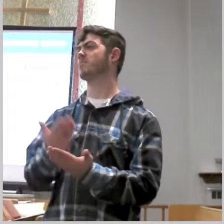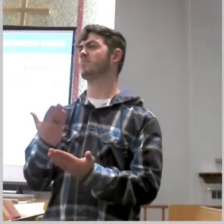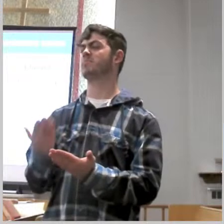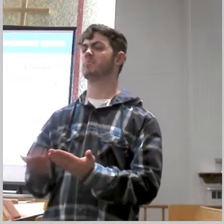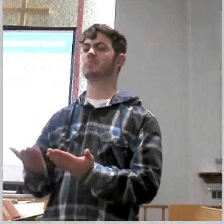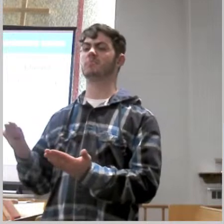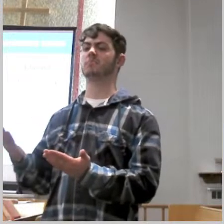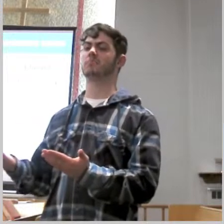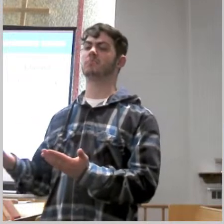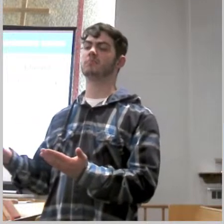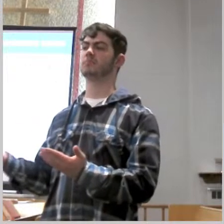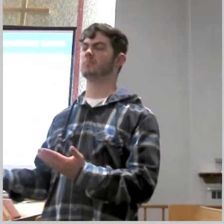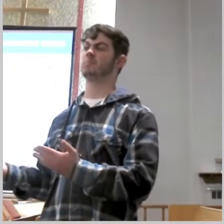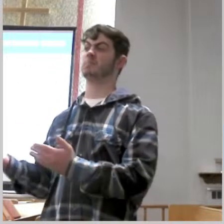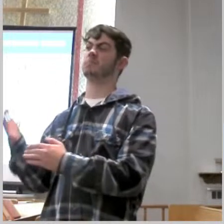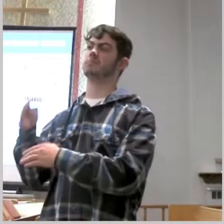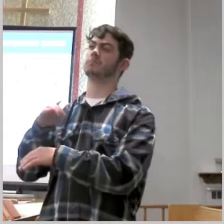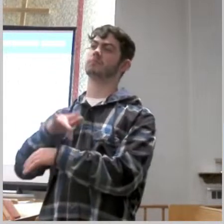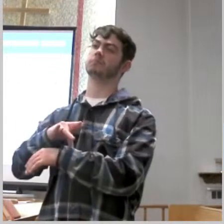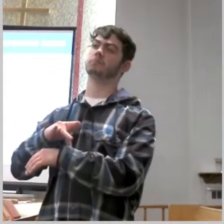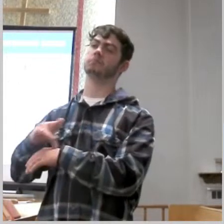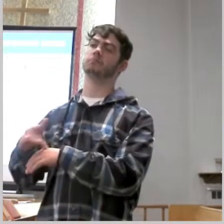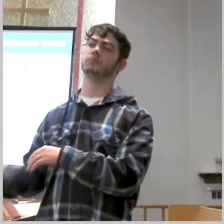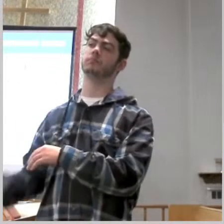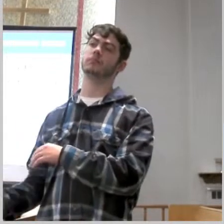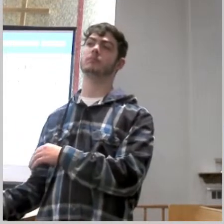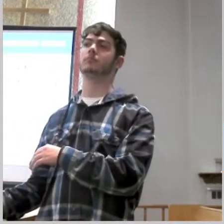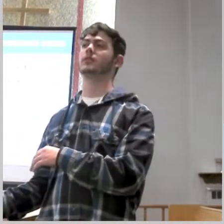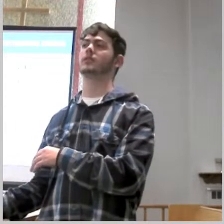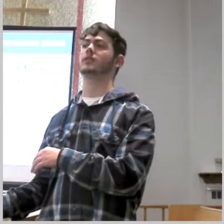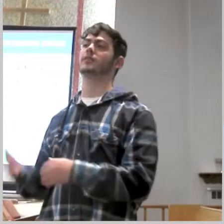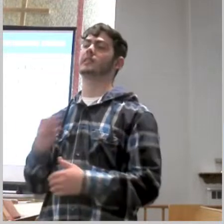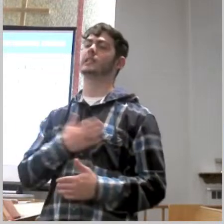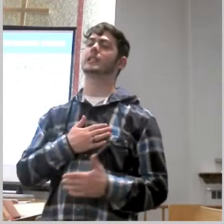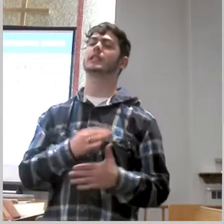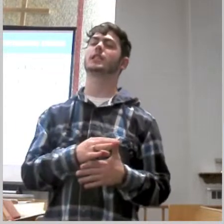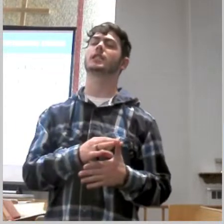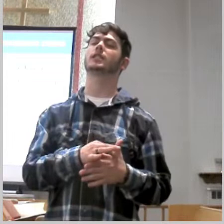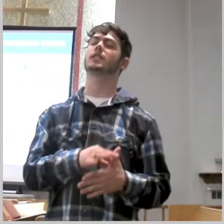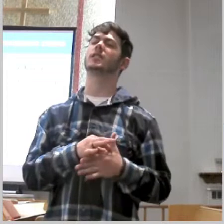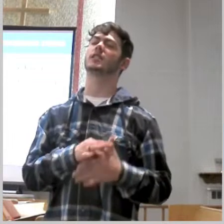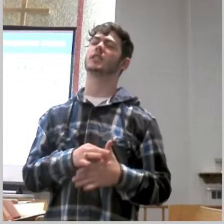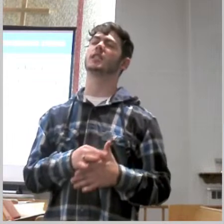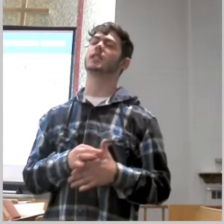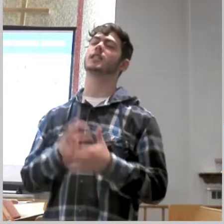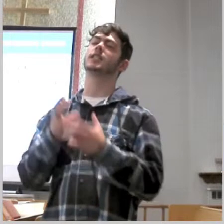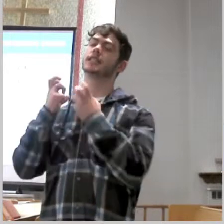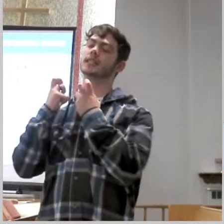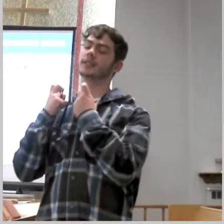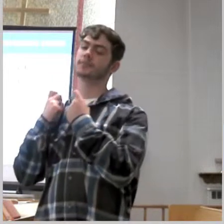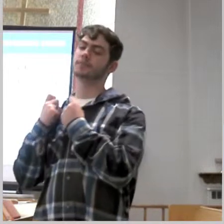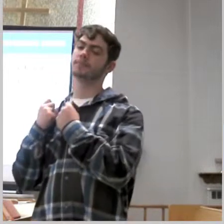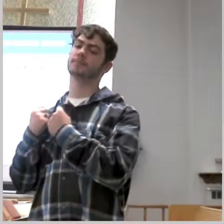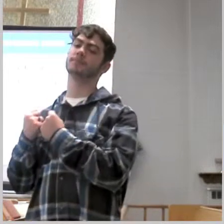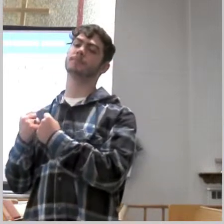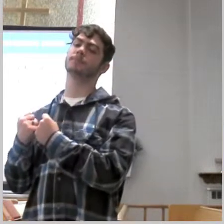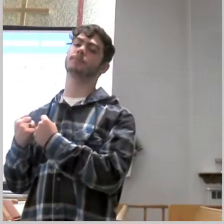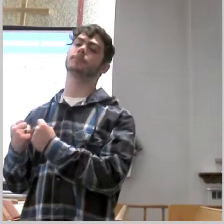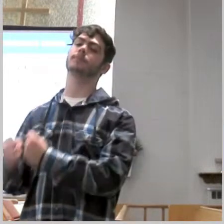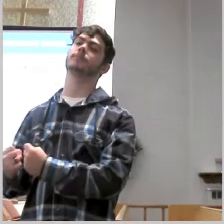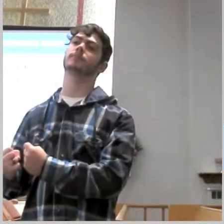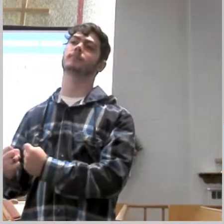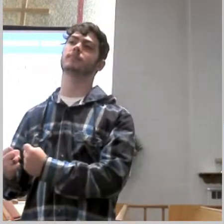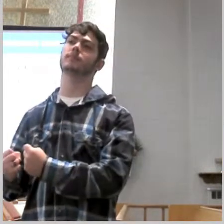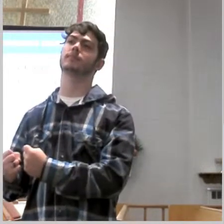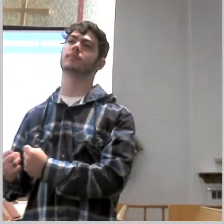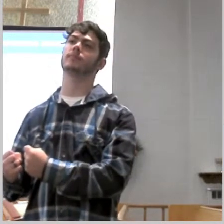Lord. And all the vain things that